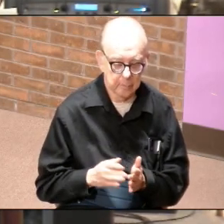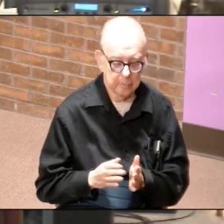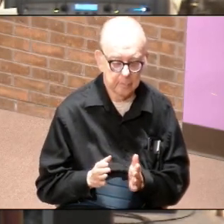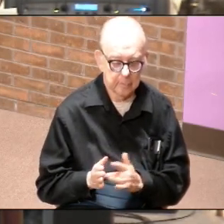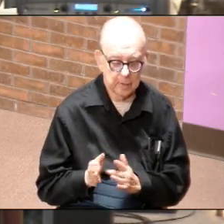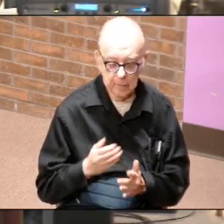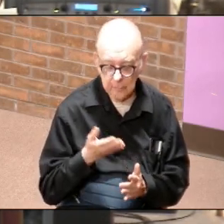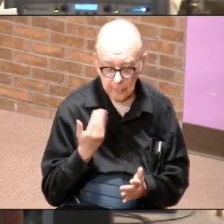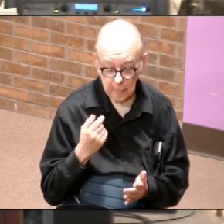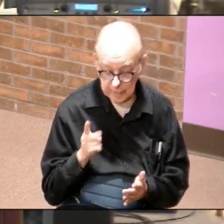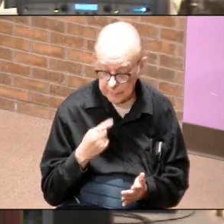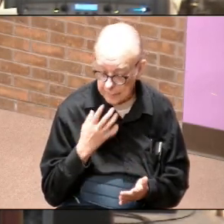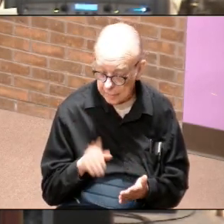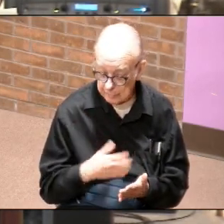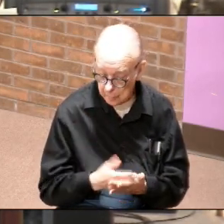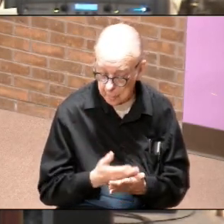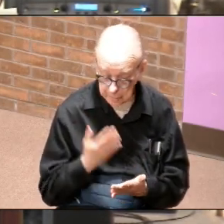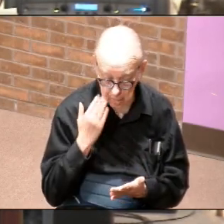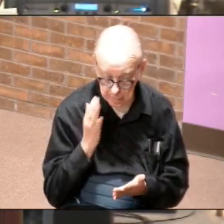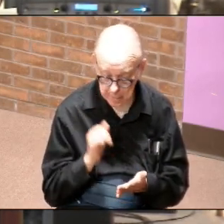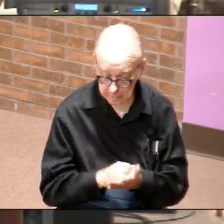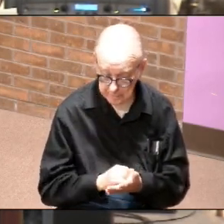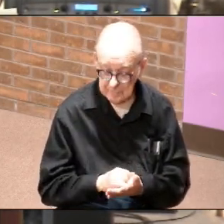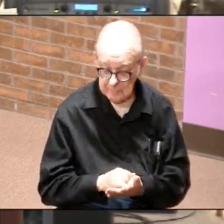he was even born, ladies and gentlemen.